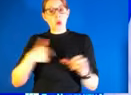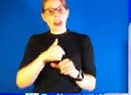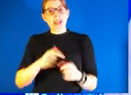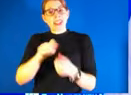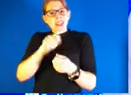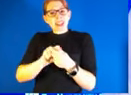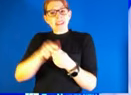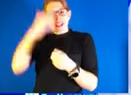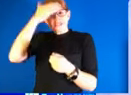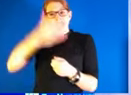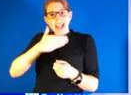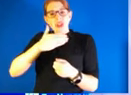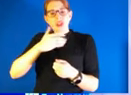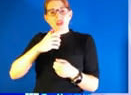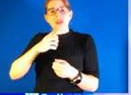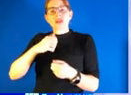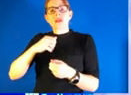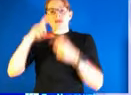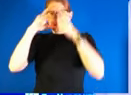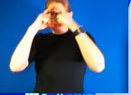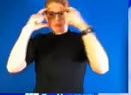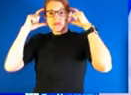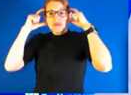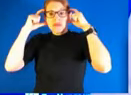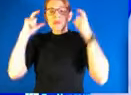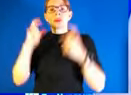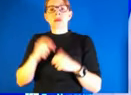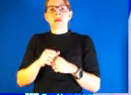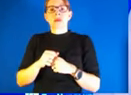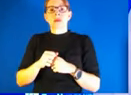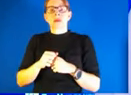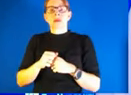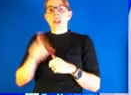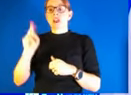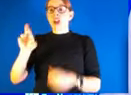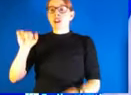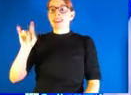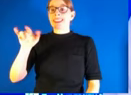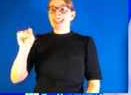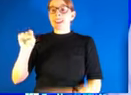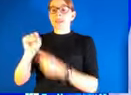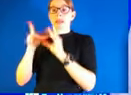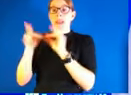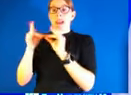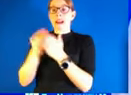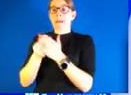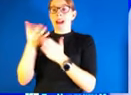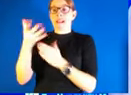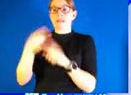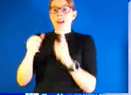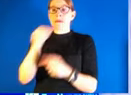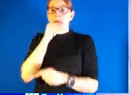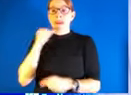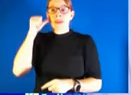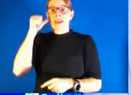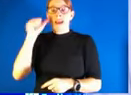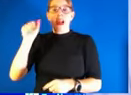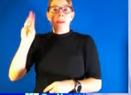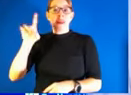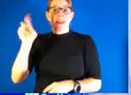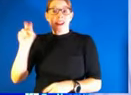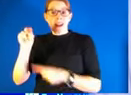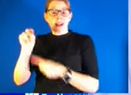or people also can bring in their own. You know, Dr. Stites has talked about how he got his on Amazon. I got mine from a colleague who